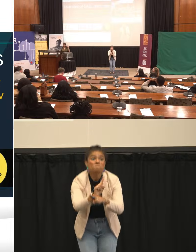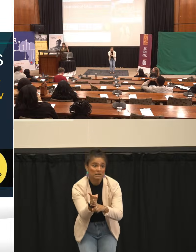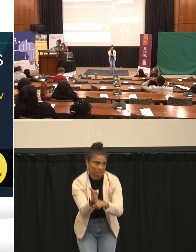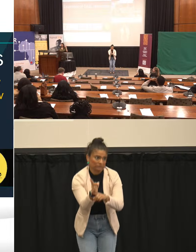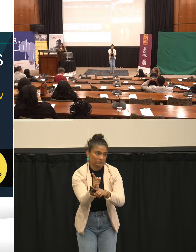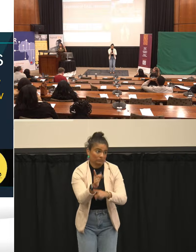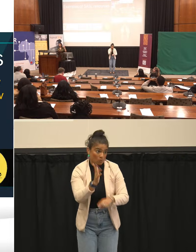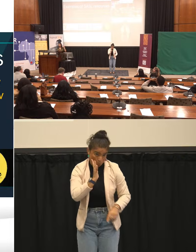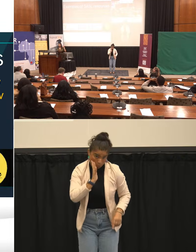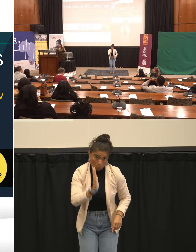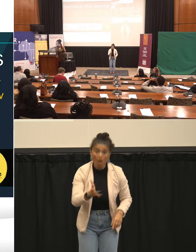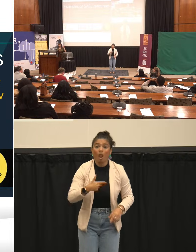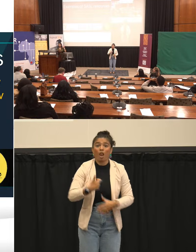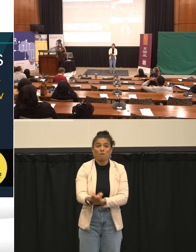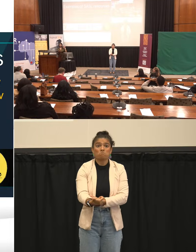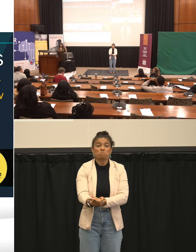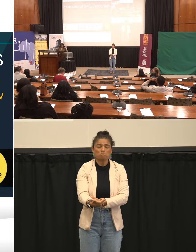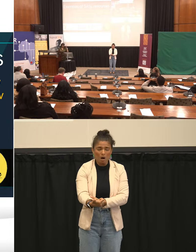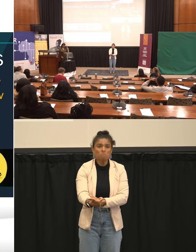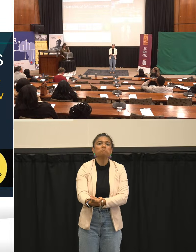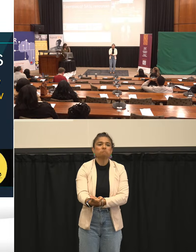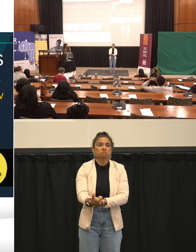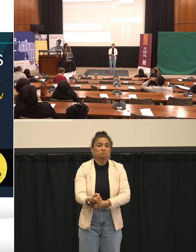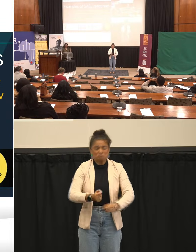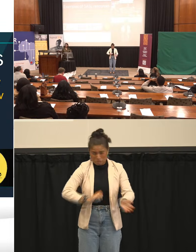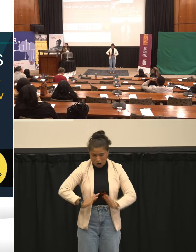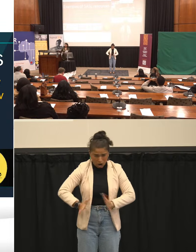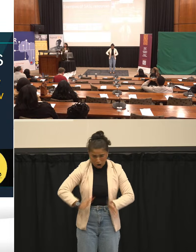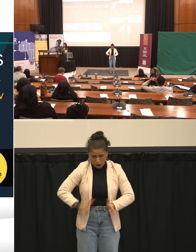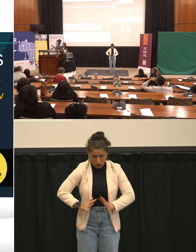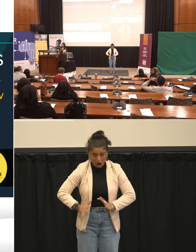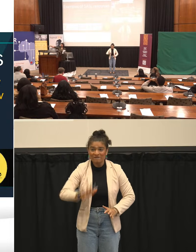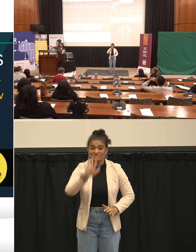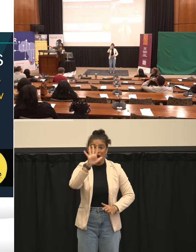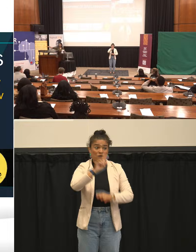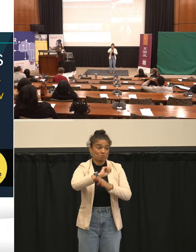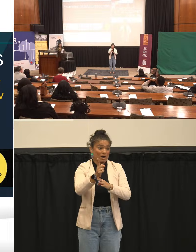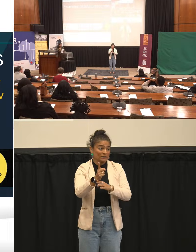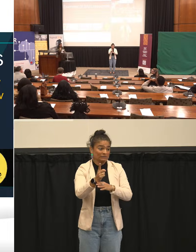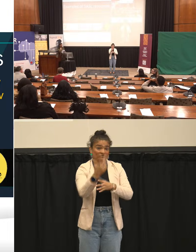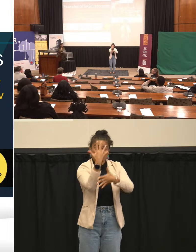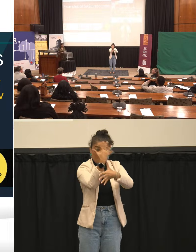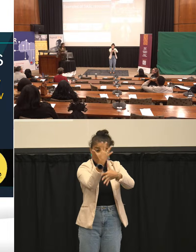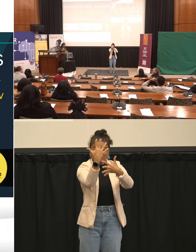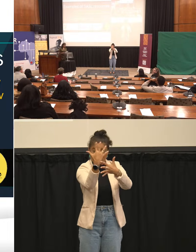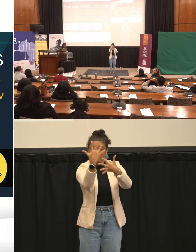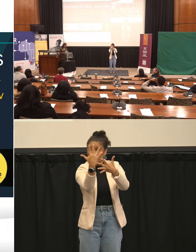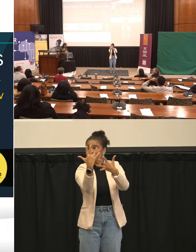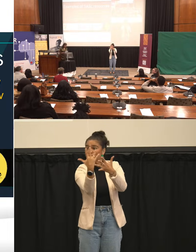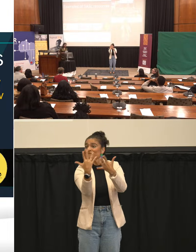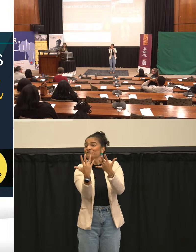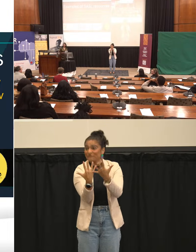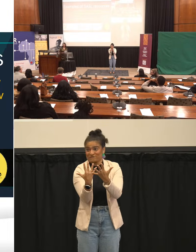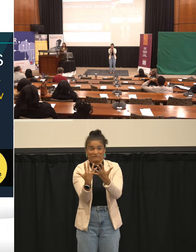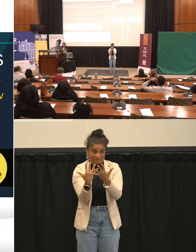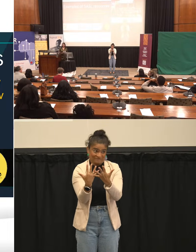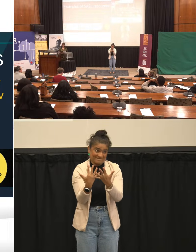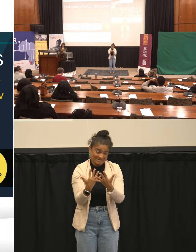be ready. You only have 5 minutes. So when you start, you have 5 minutes to quickly